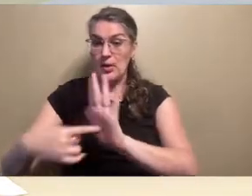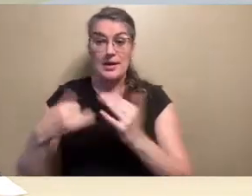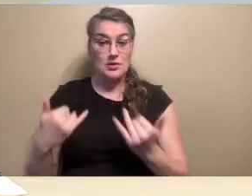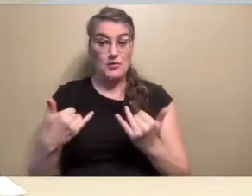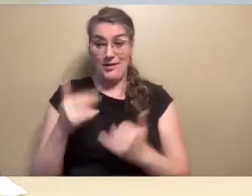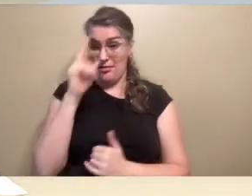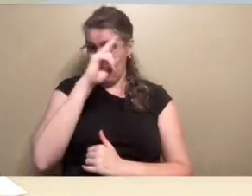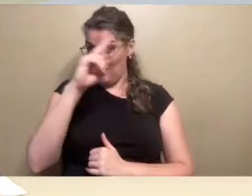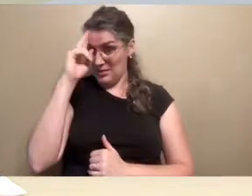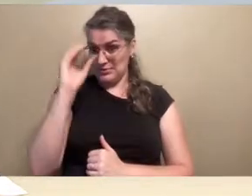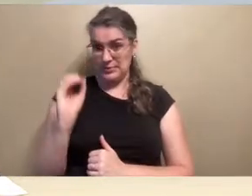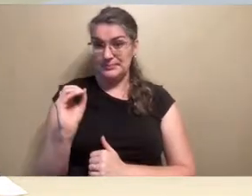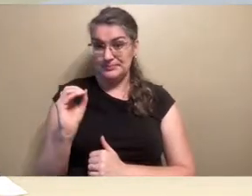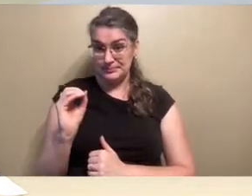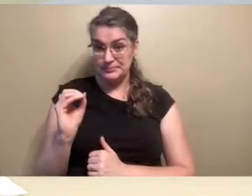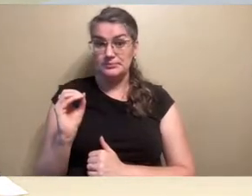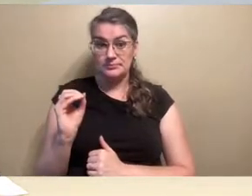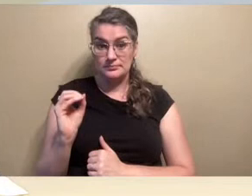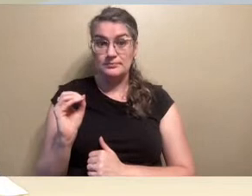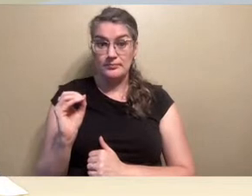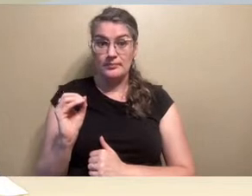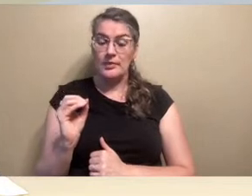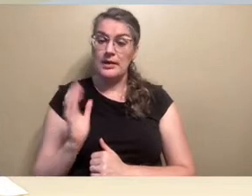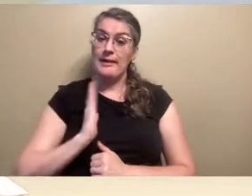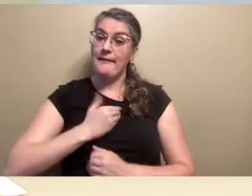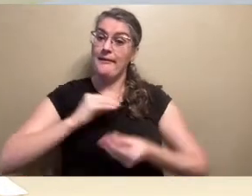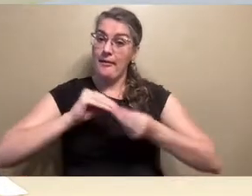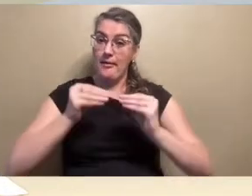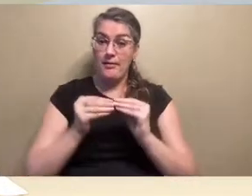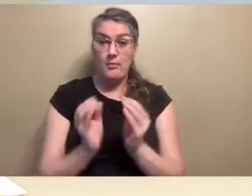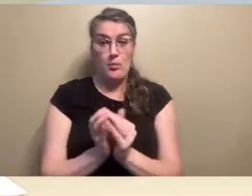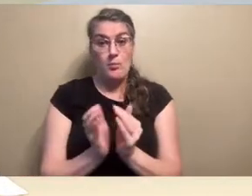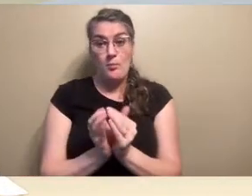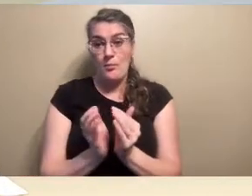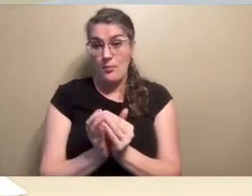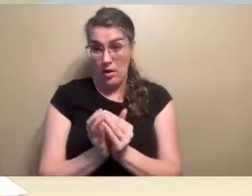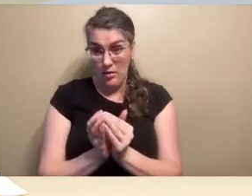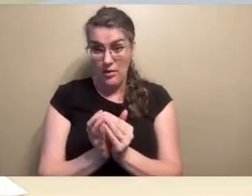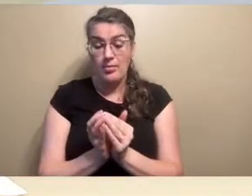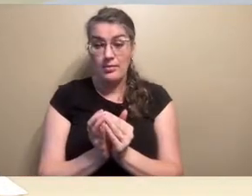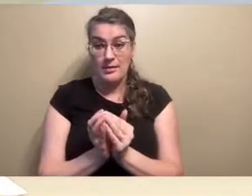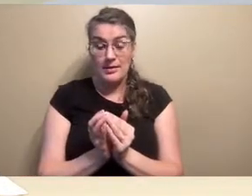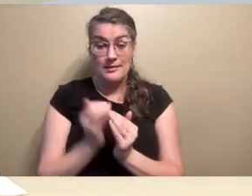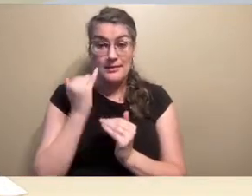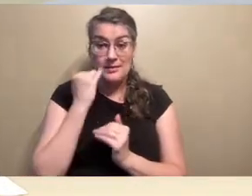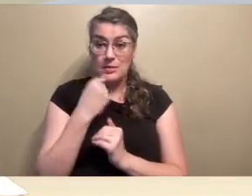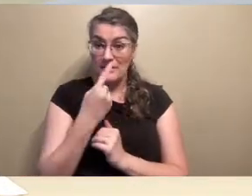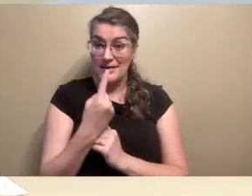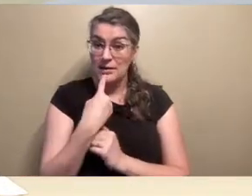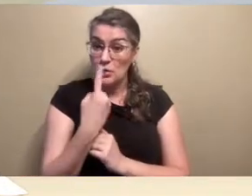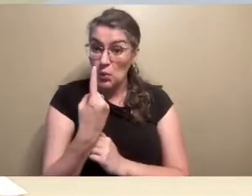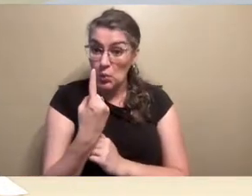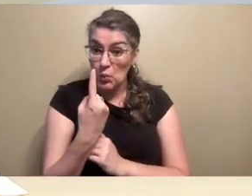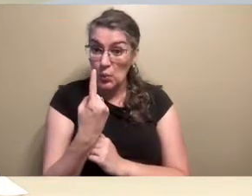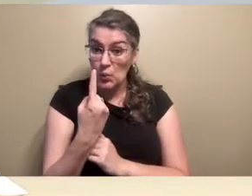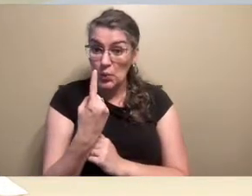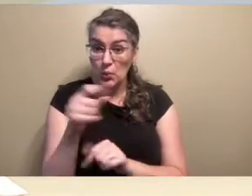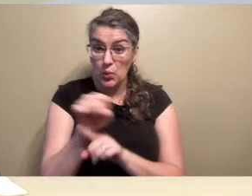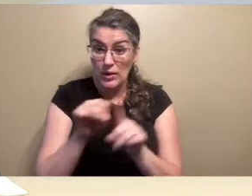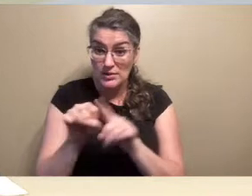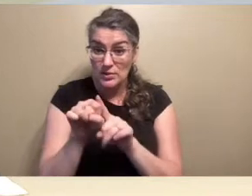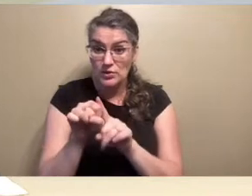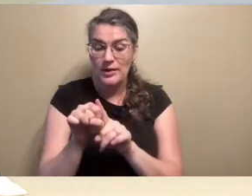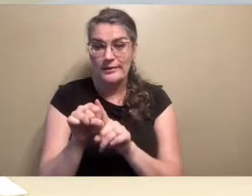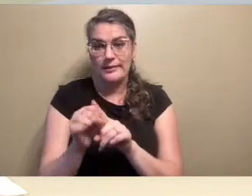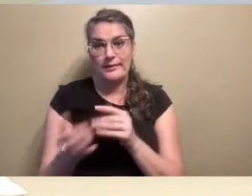that. We have very low numbers, as you know, Louise, so if we announce one case and they